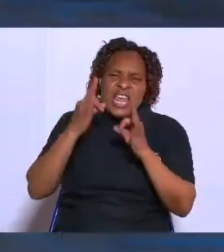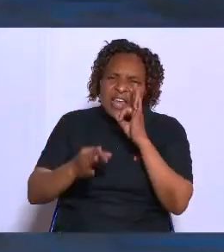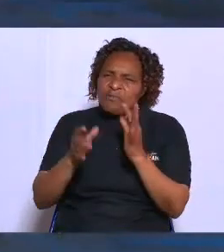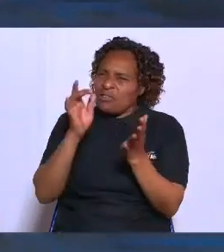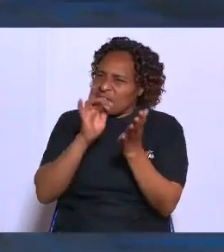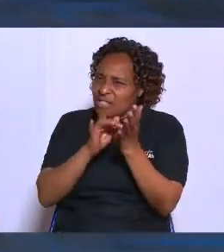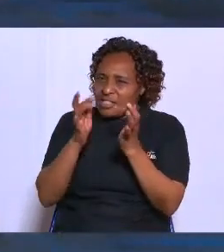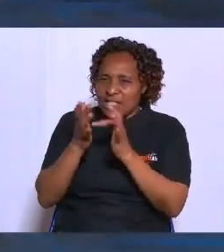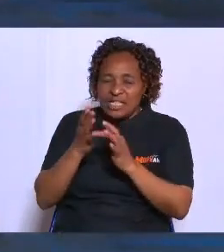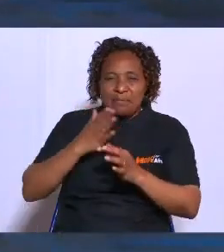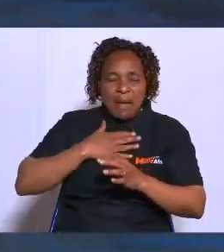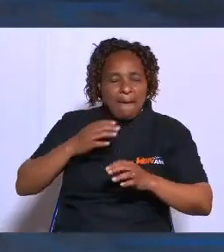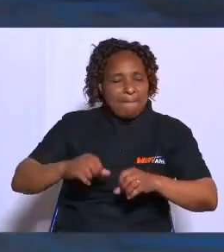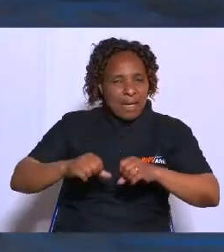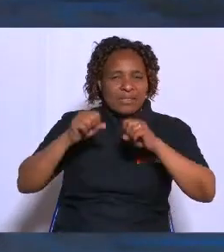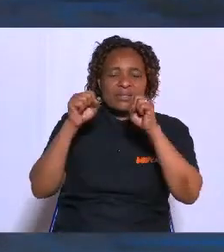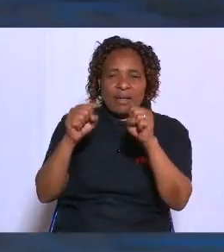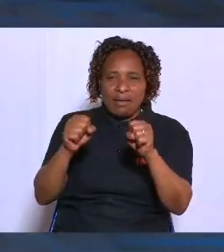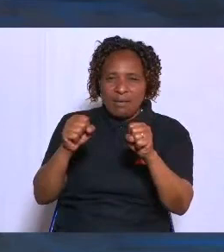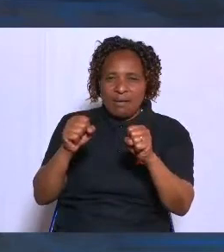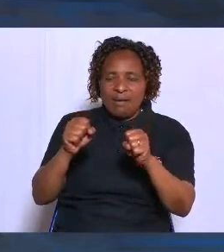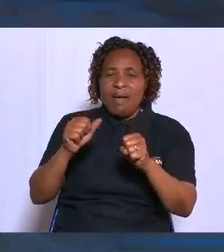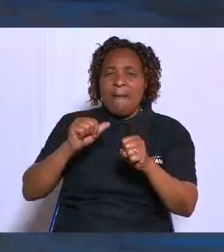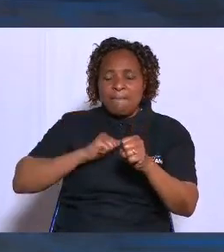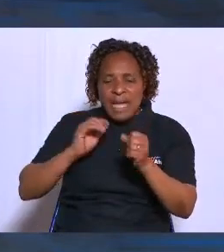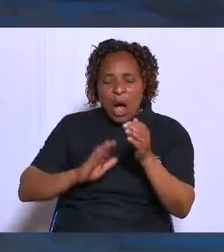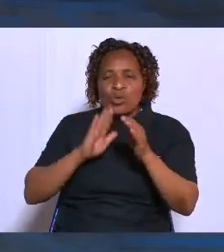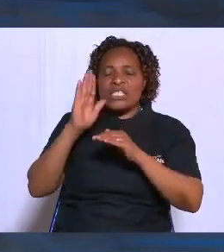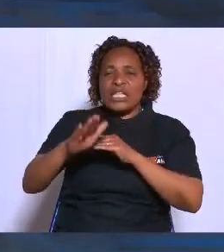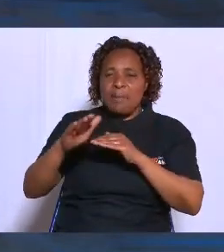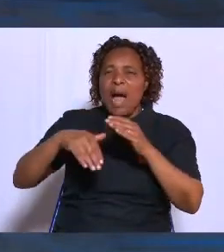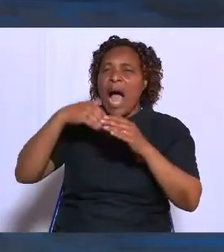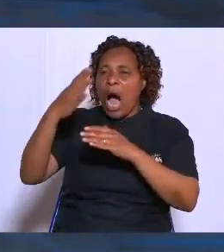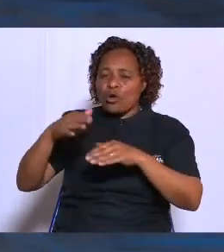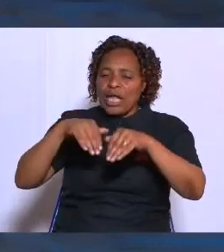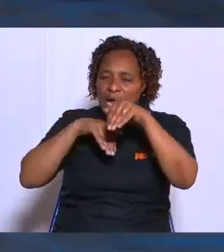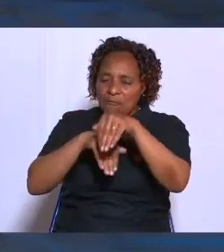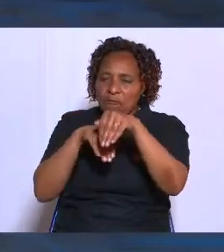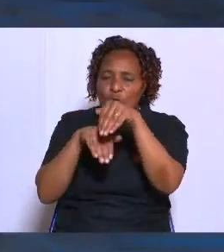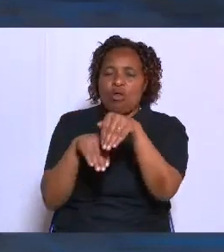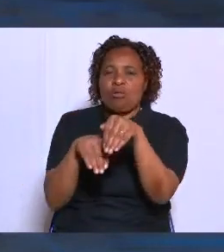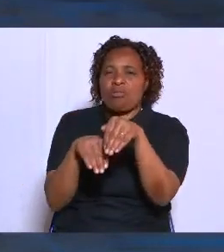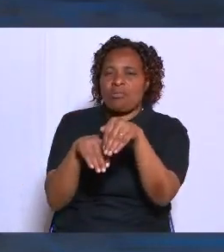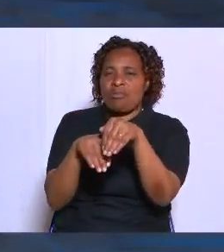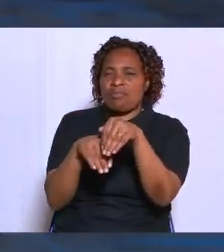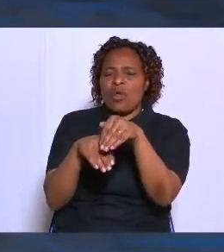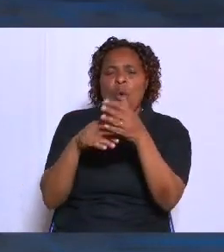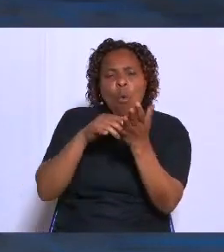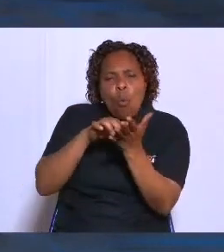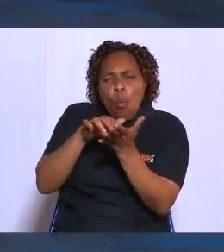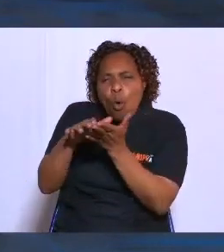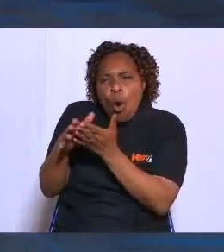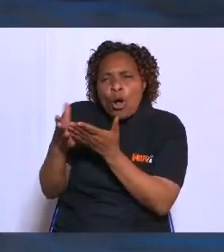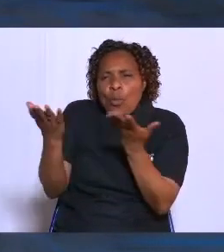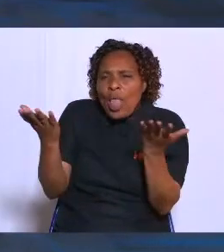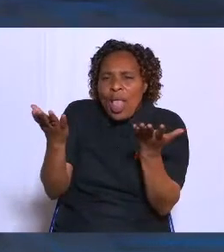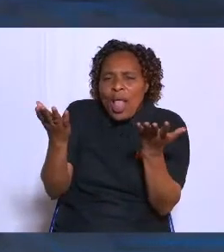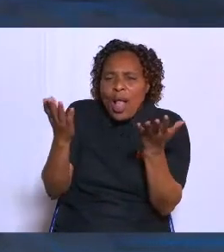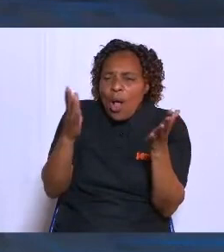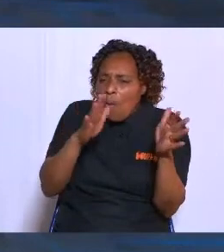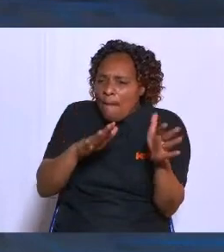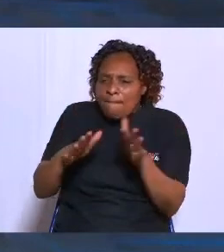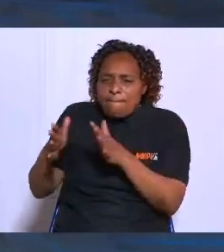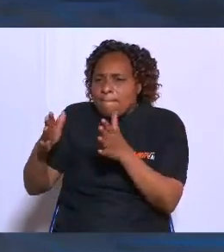is my master I will step out and follow him I will walk into the water